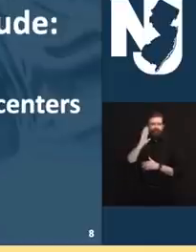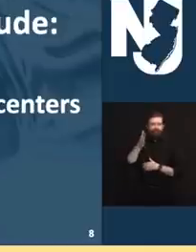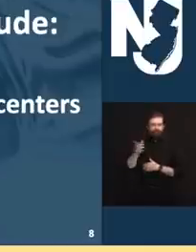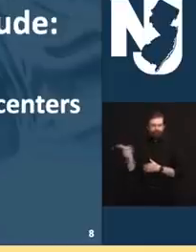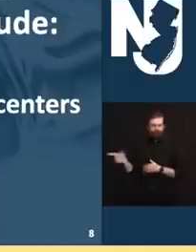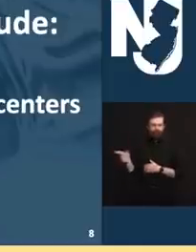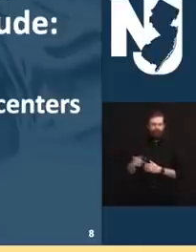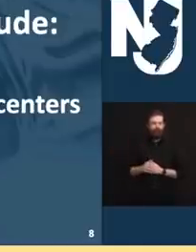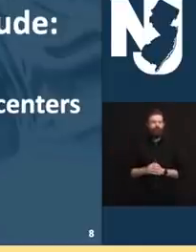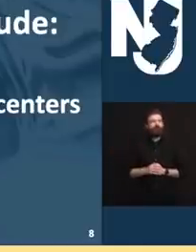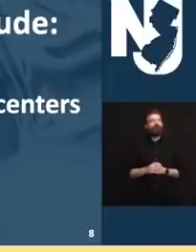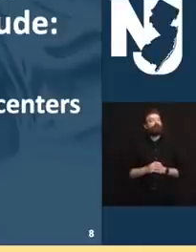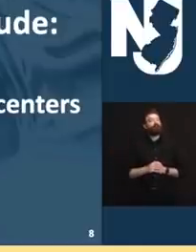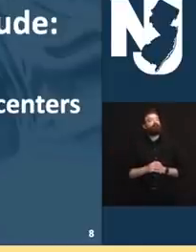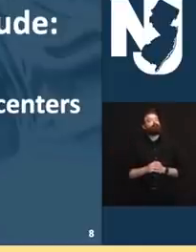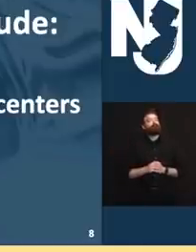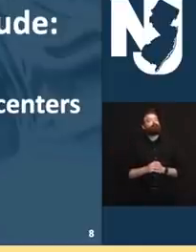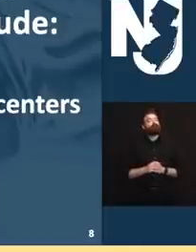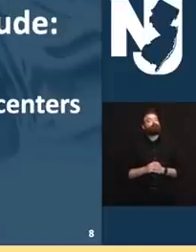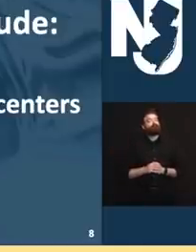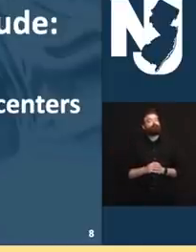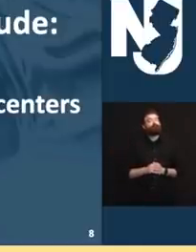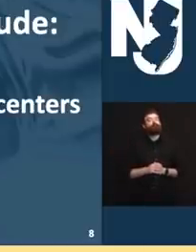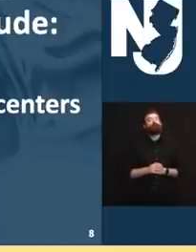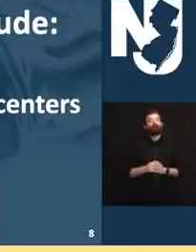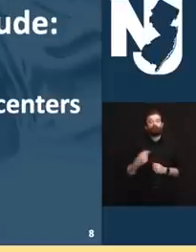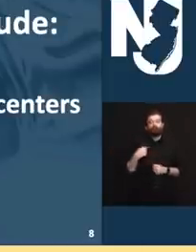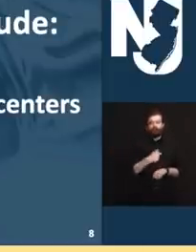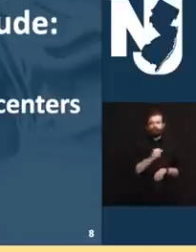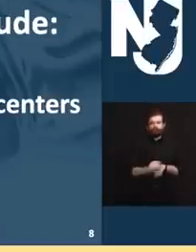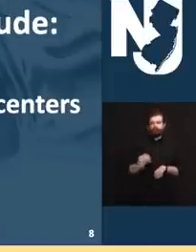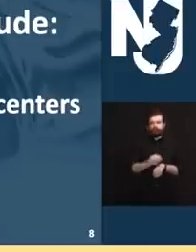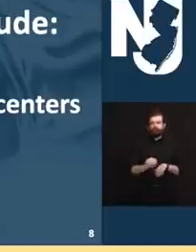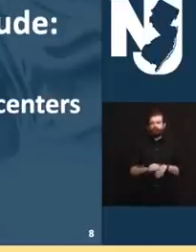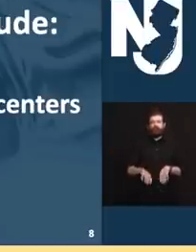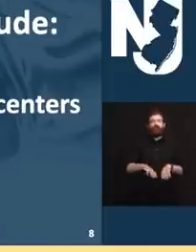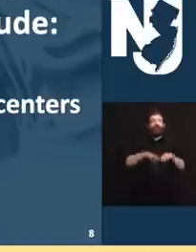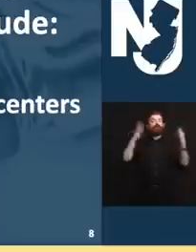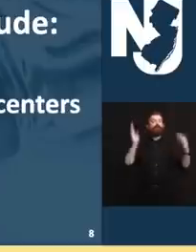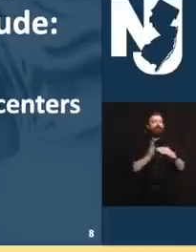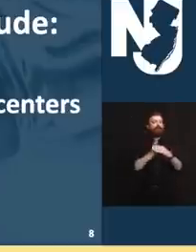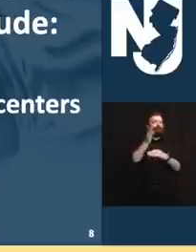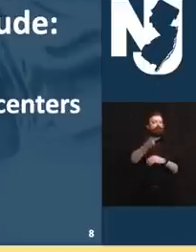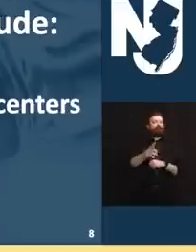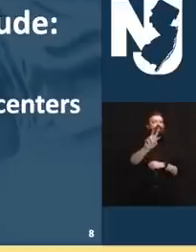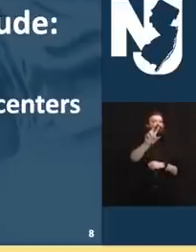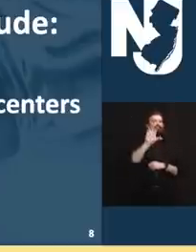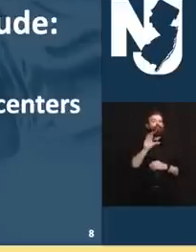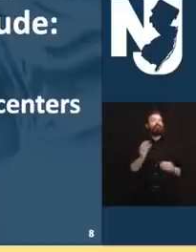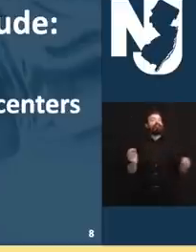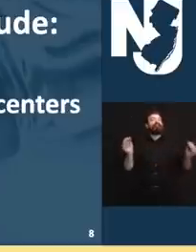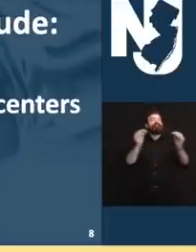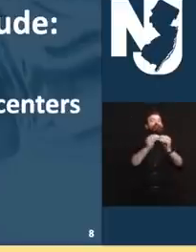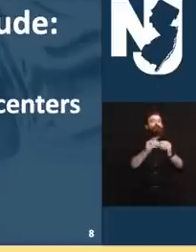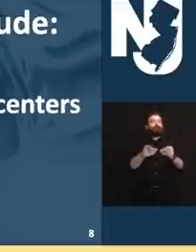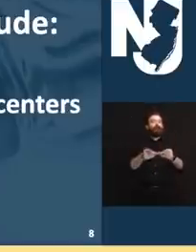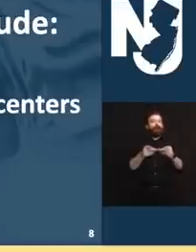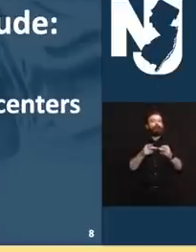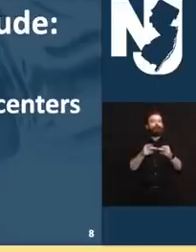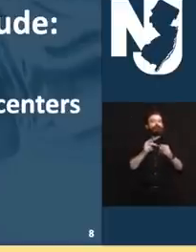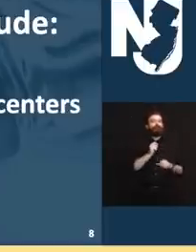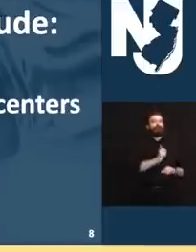currently working to open more than 200 satellite vaccination sites which will ultimately include our